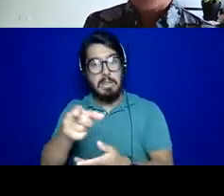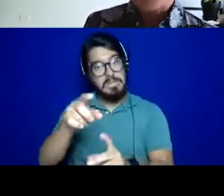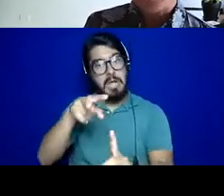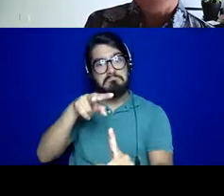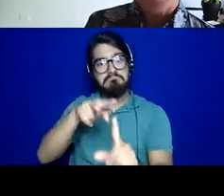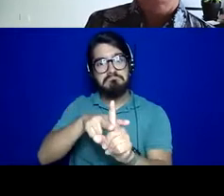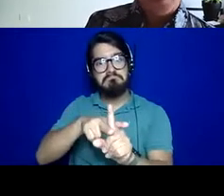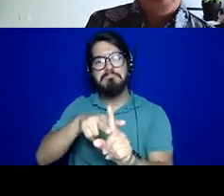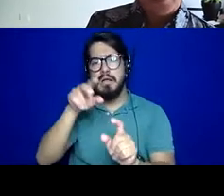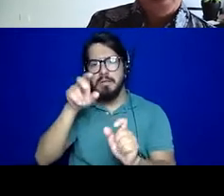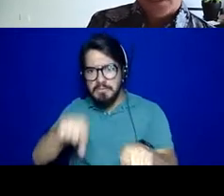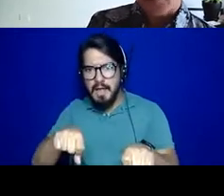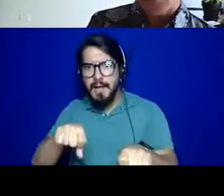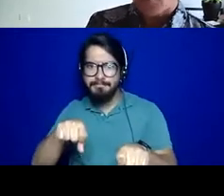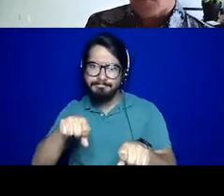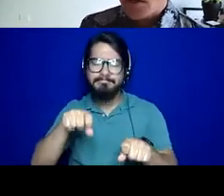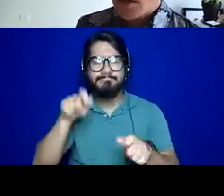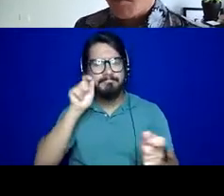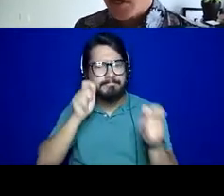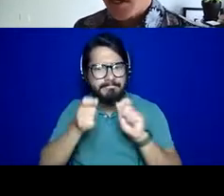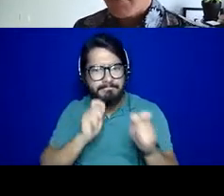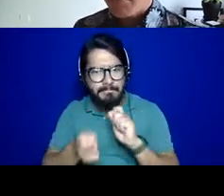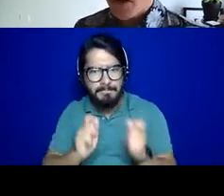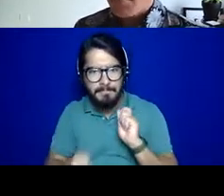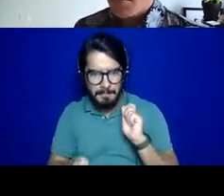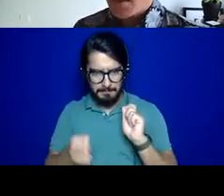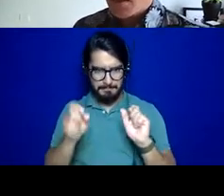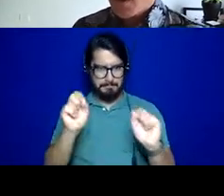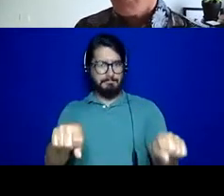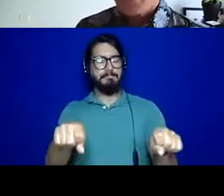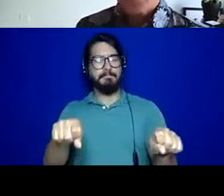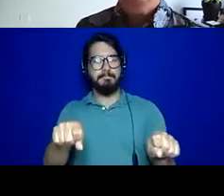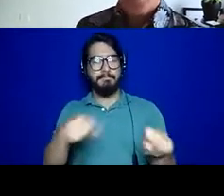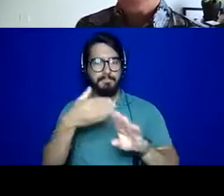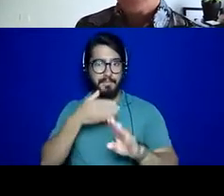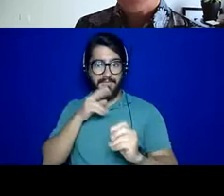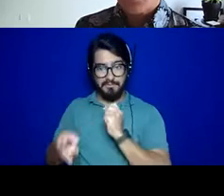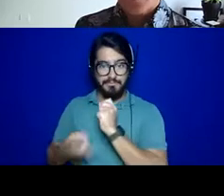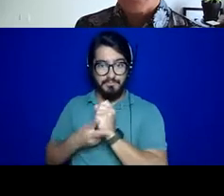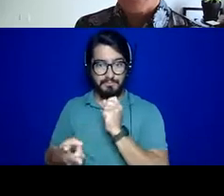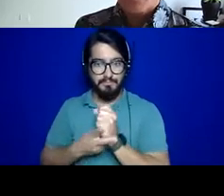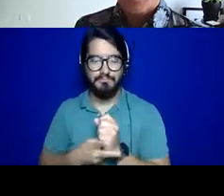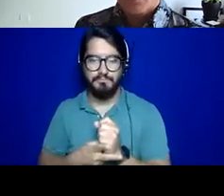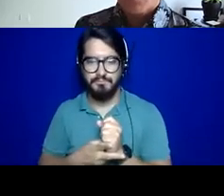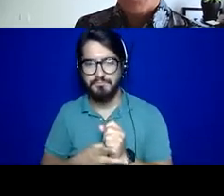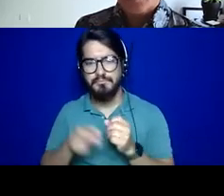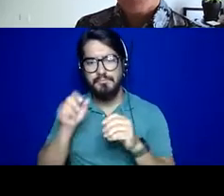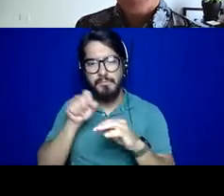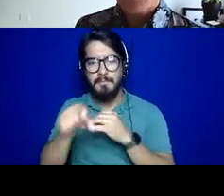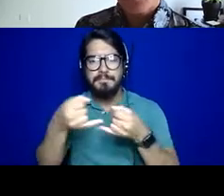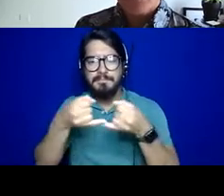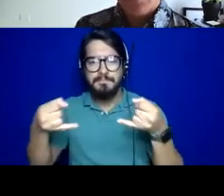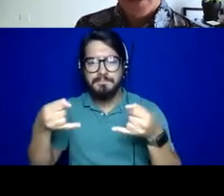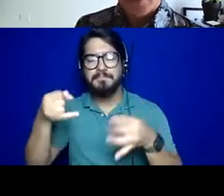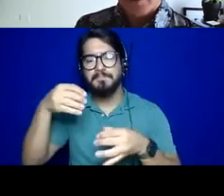save out with different metadata settings. So the PDF, I have a link in the slides about